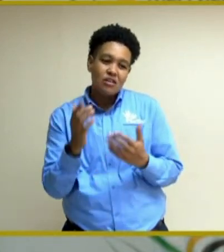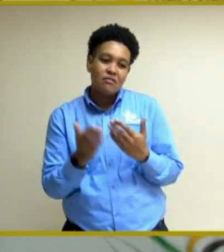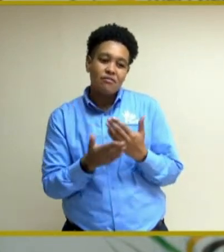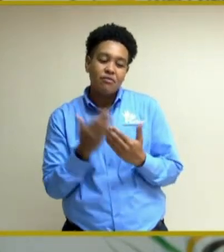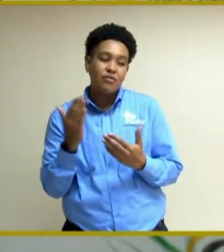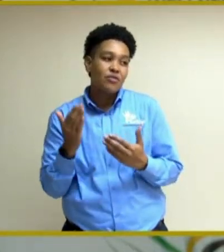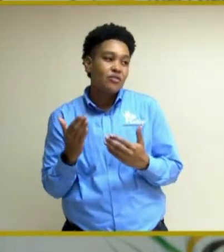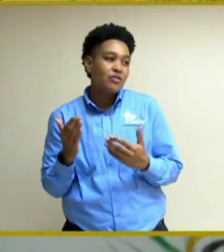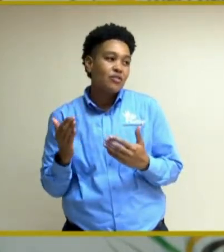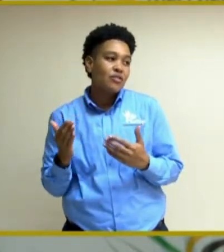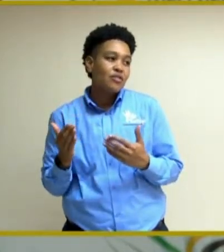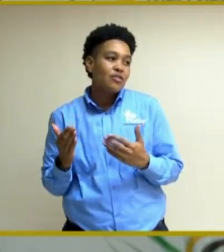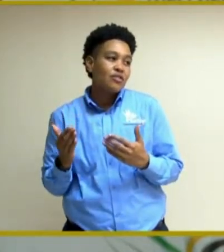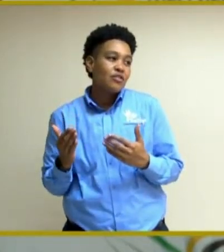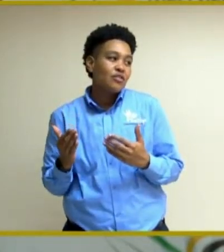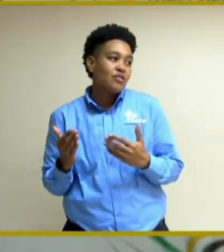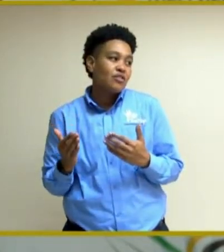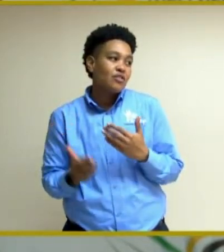almost